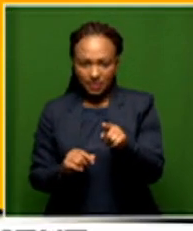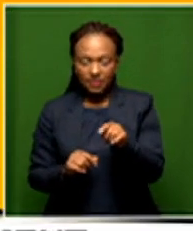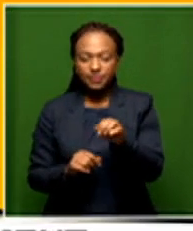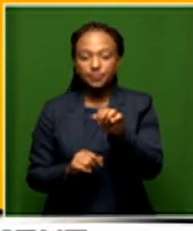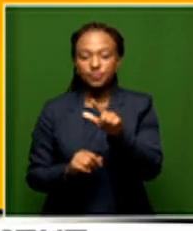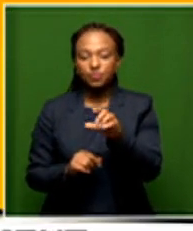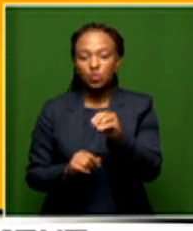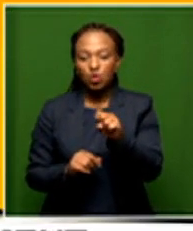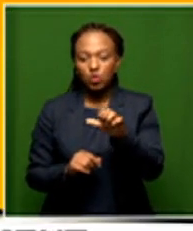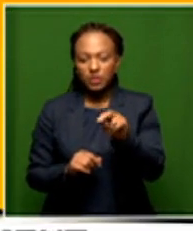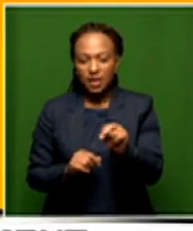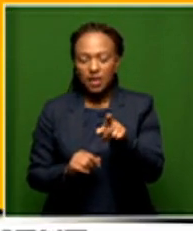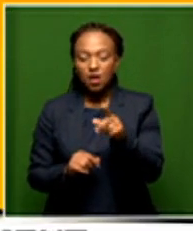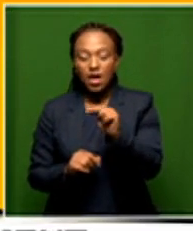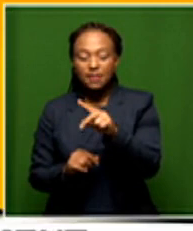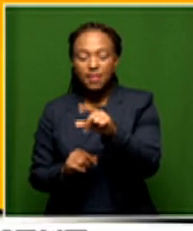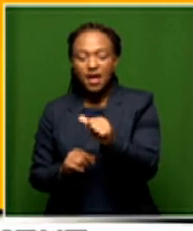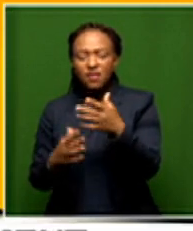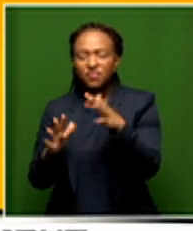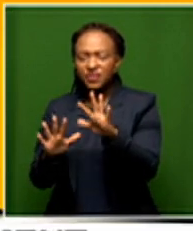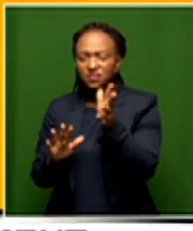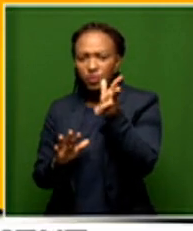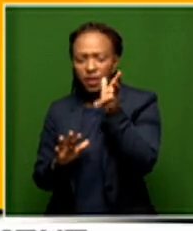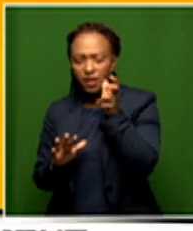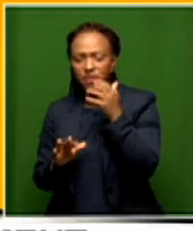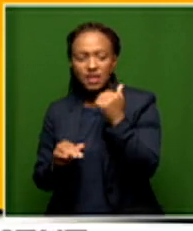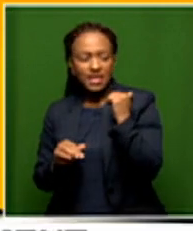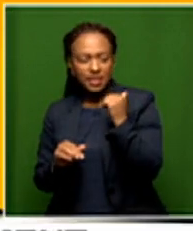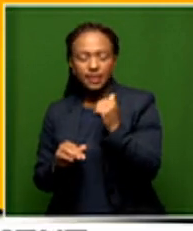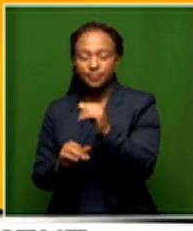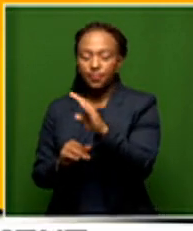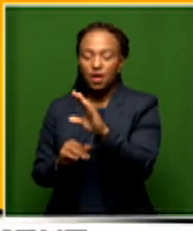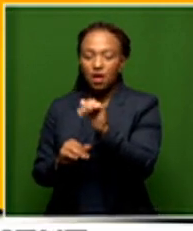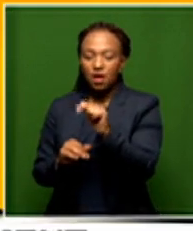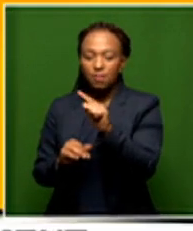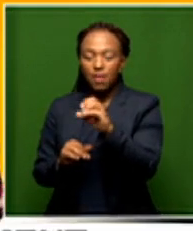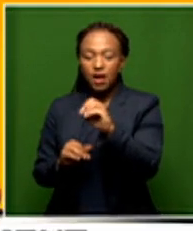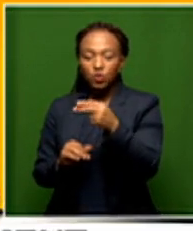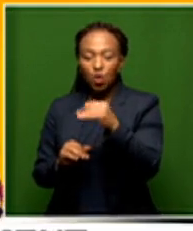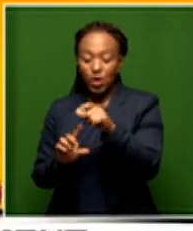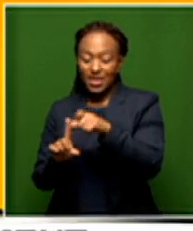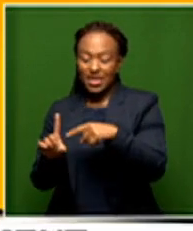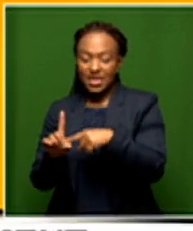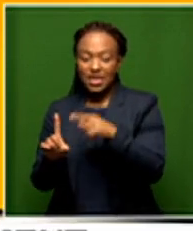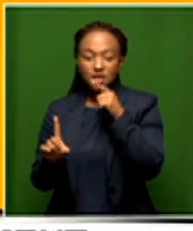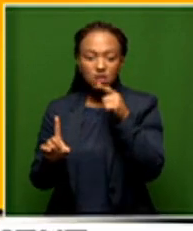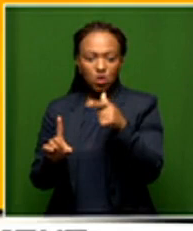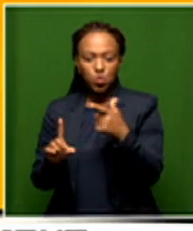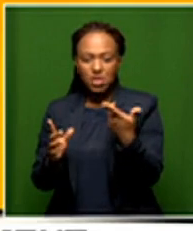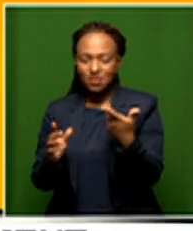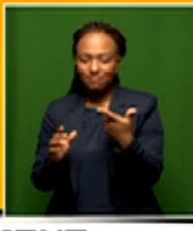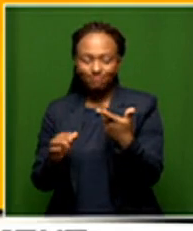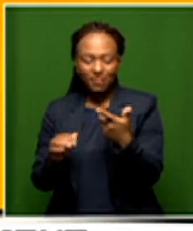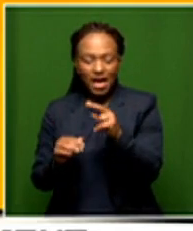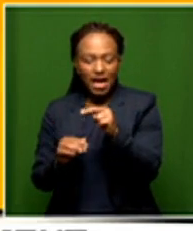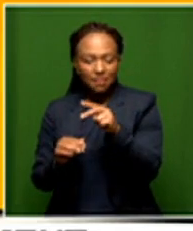NPA has been hollowed out, and we heard Batohi yesterday telling Parliament that she found it under-resourced, as we've been